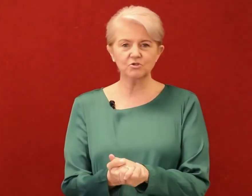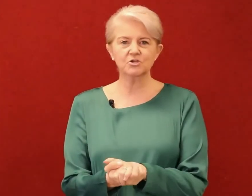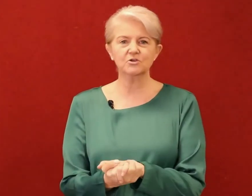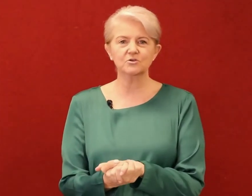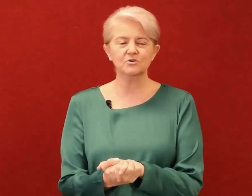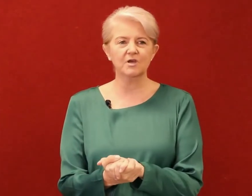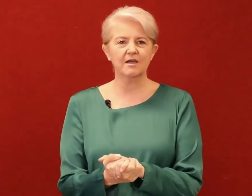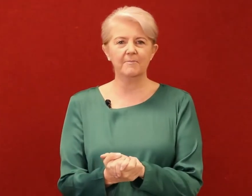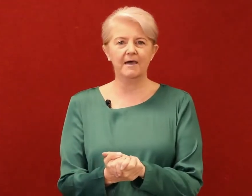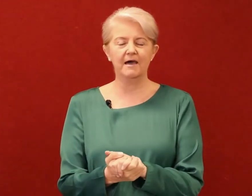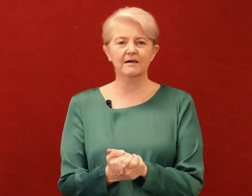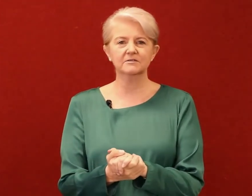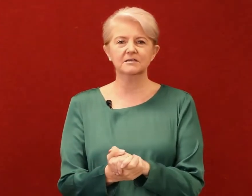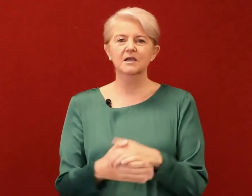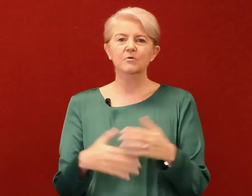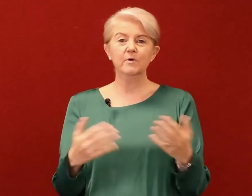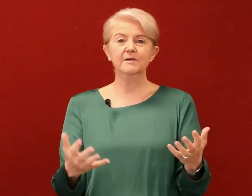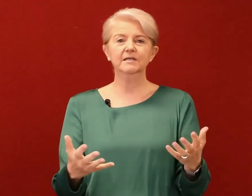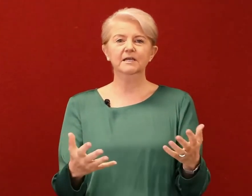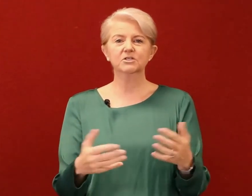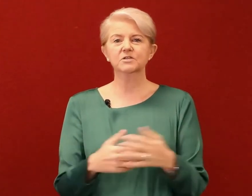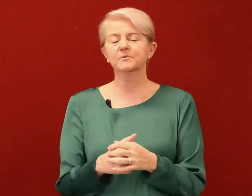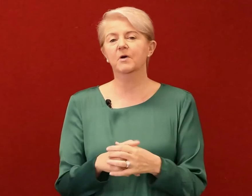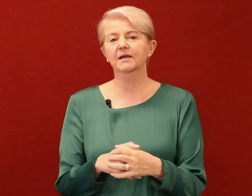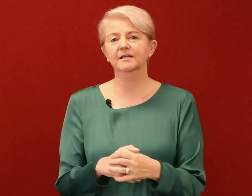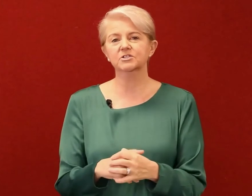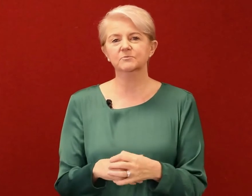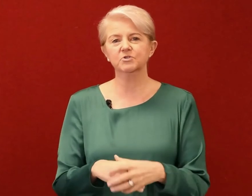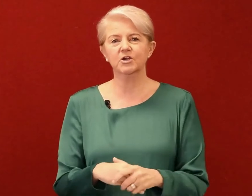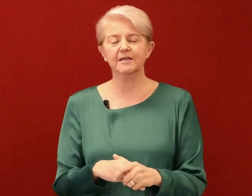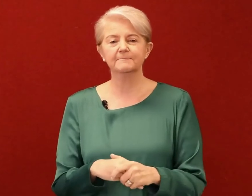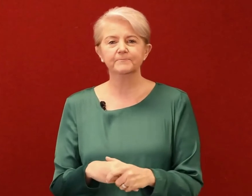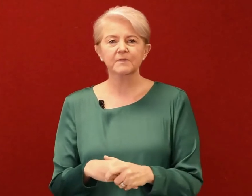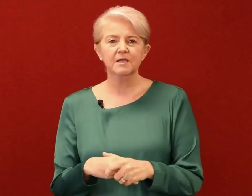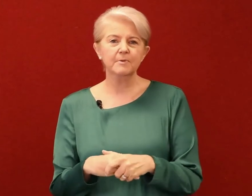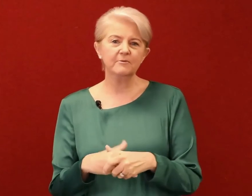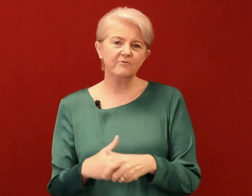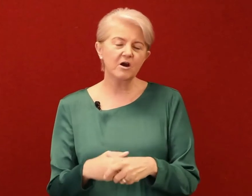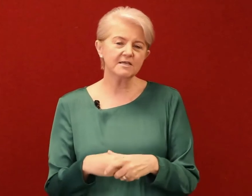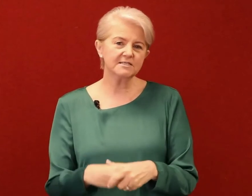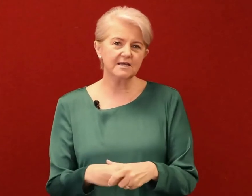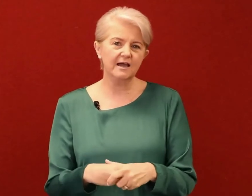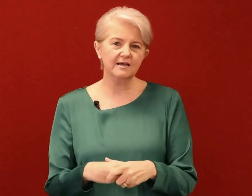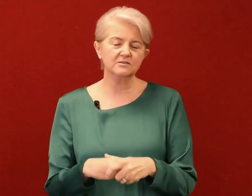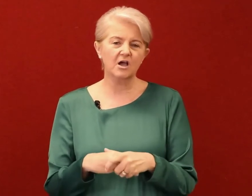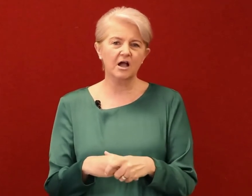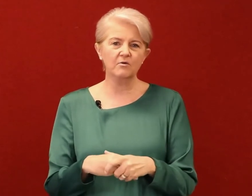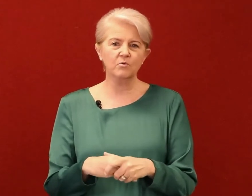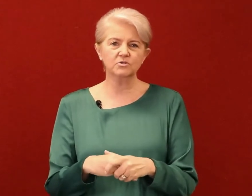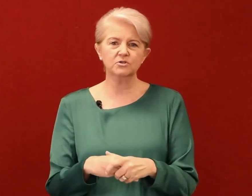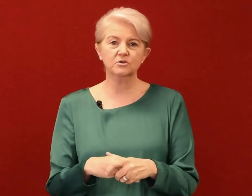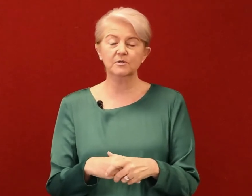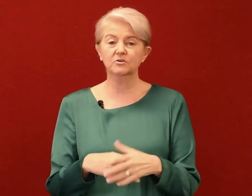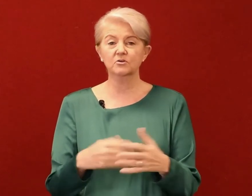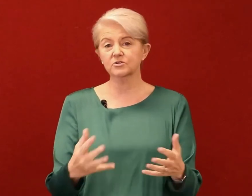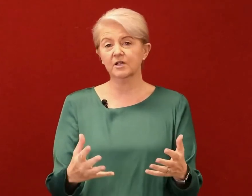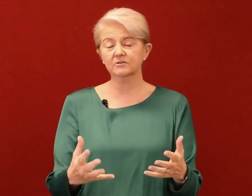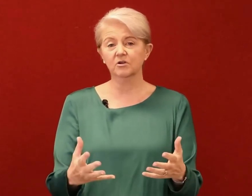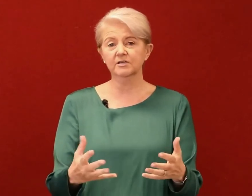to talk to you about women in leadership and my leadership journey. But before I start, I want